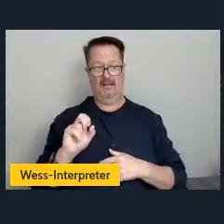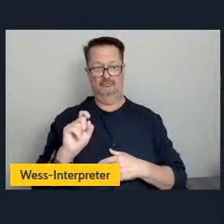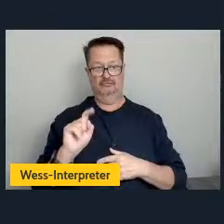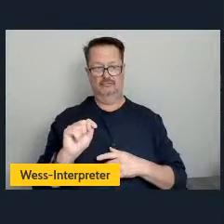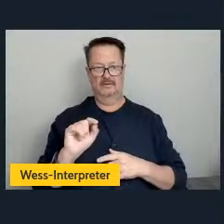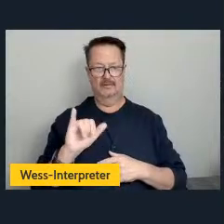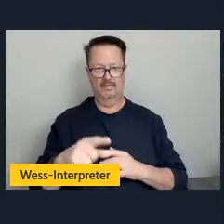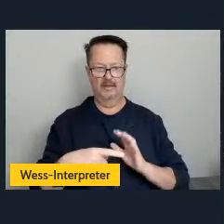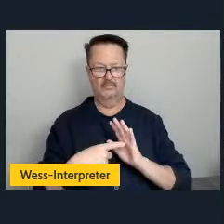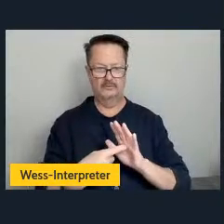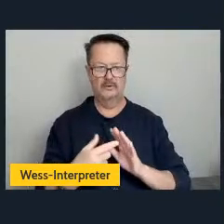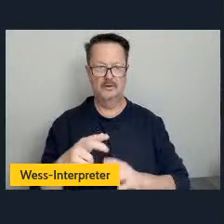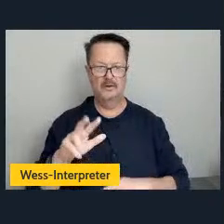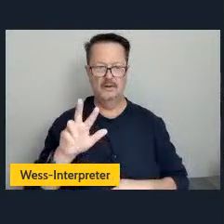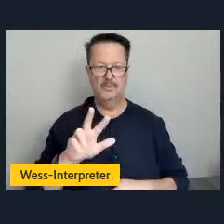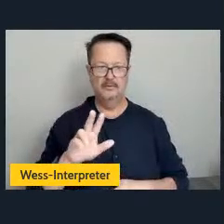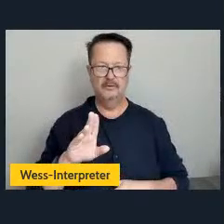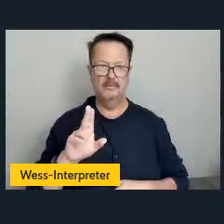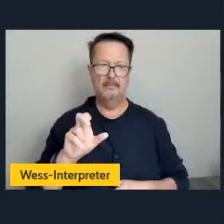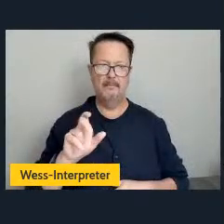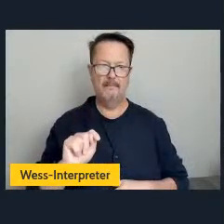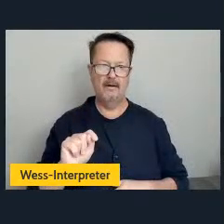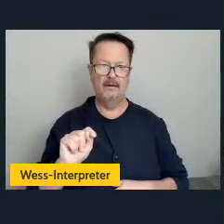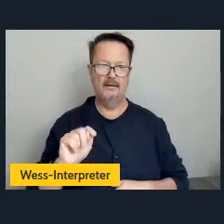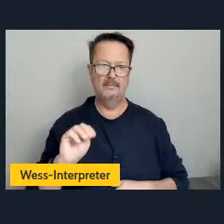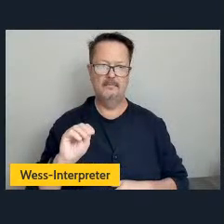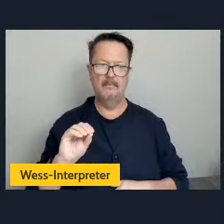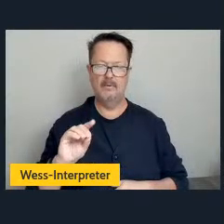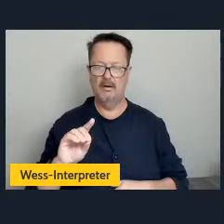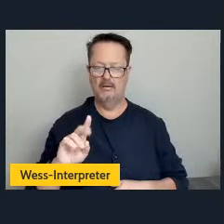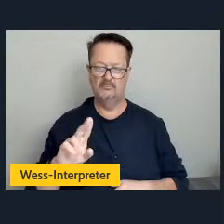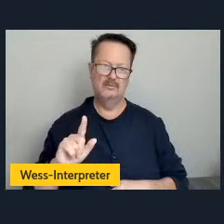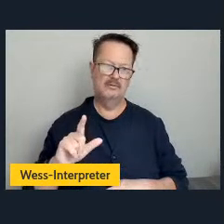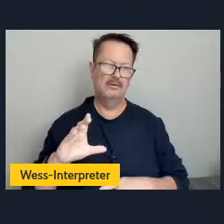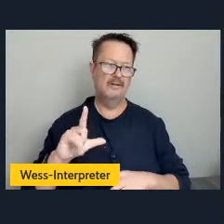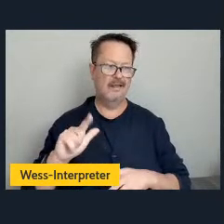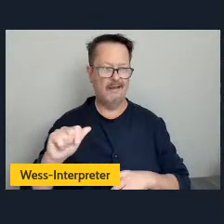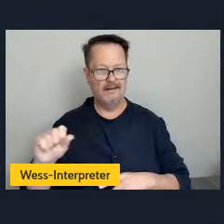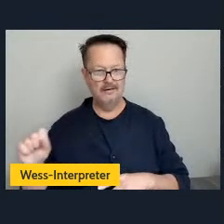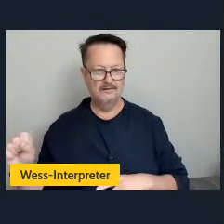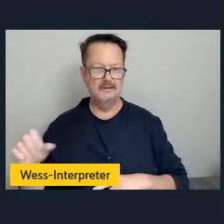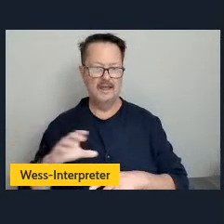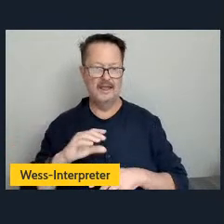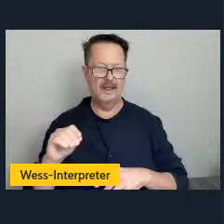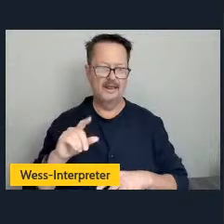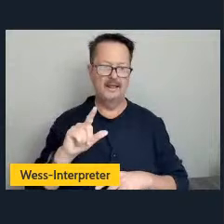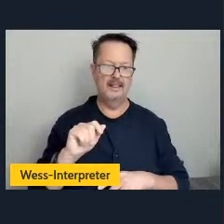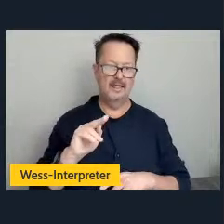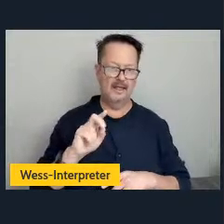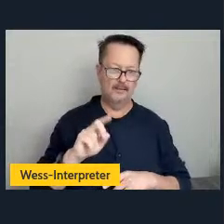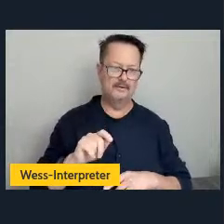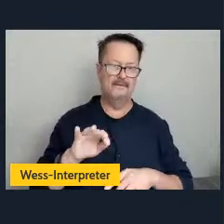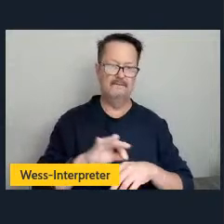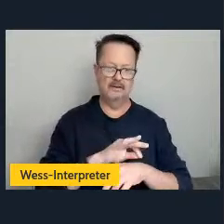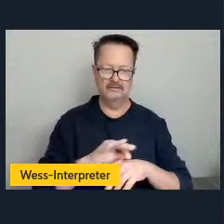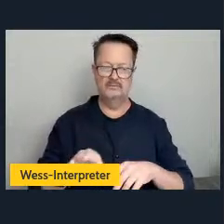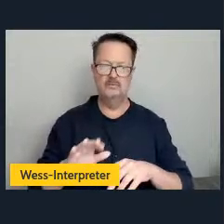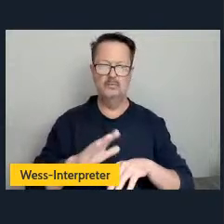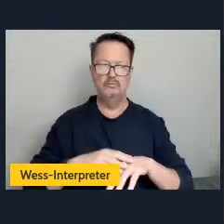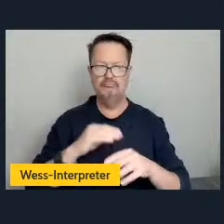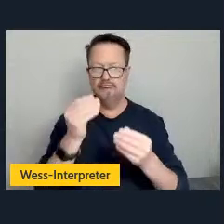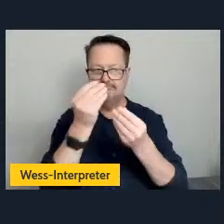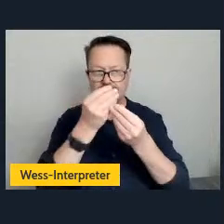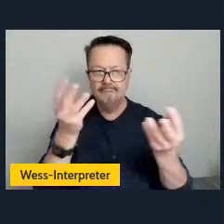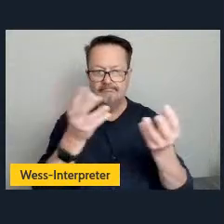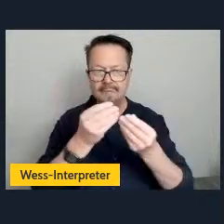a S3 bucket class and a function to notify a Lambda function about an event in this